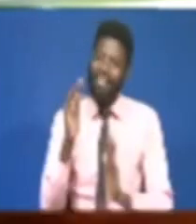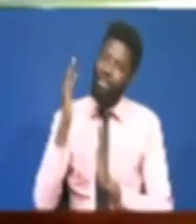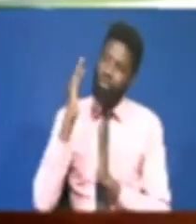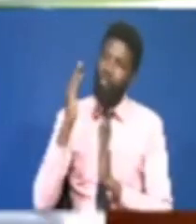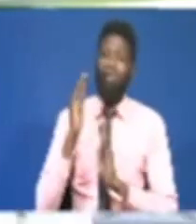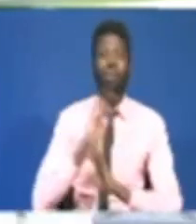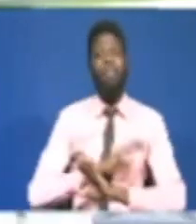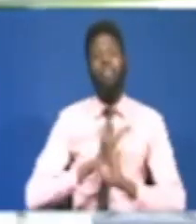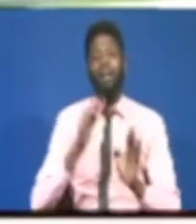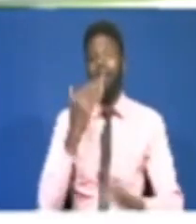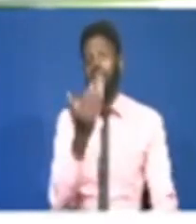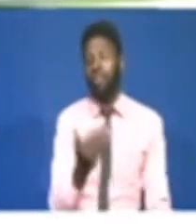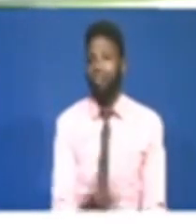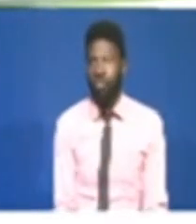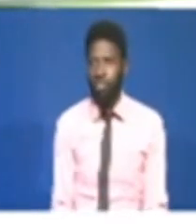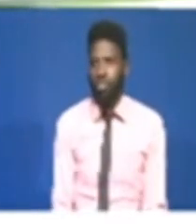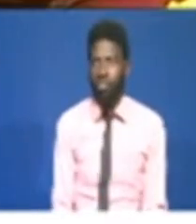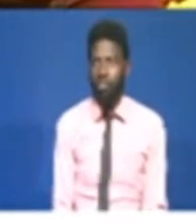you. Thank you.